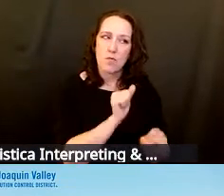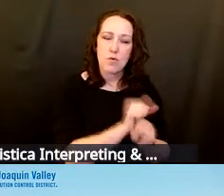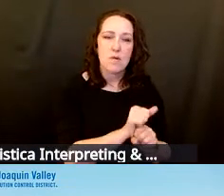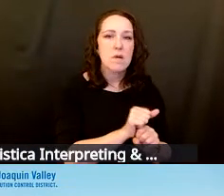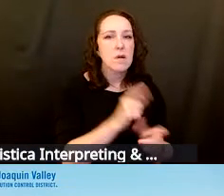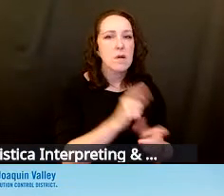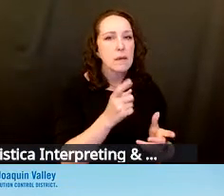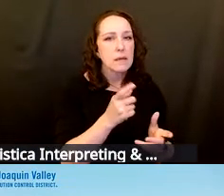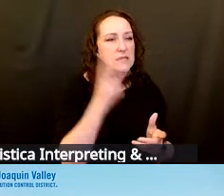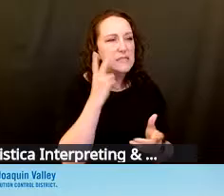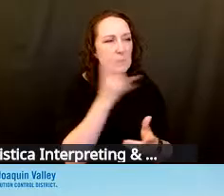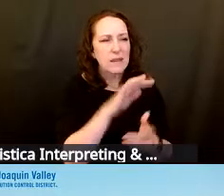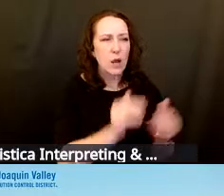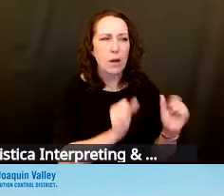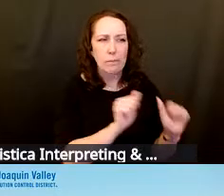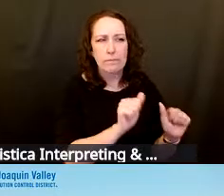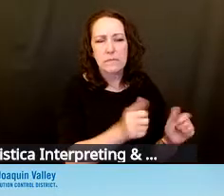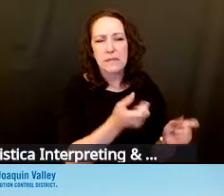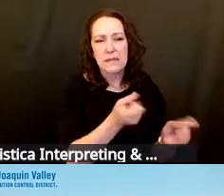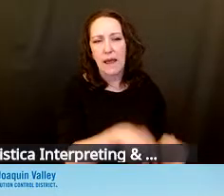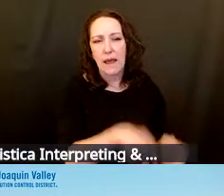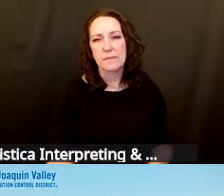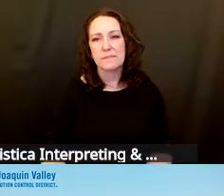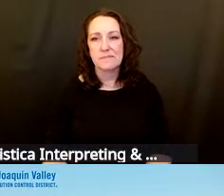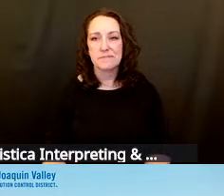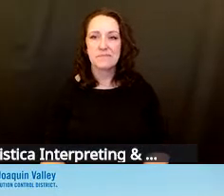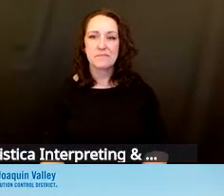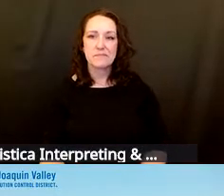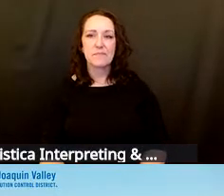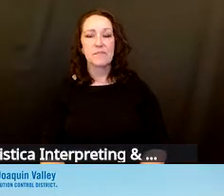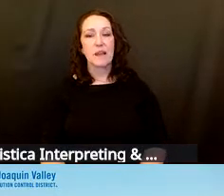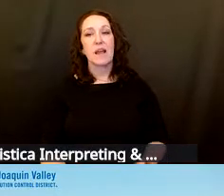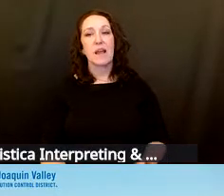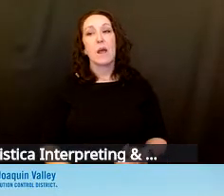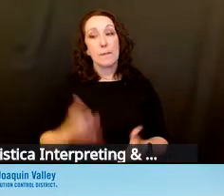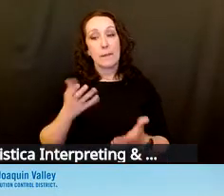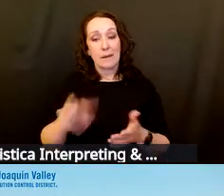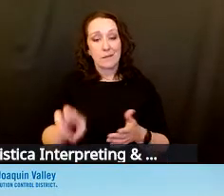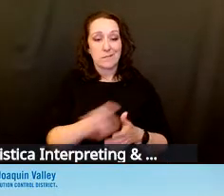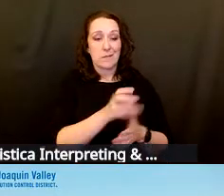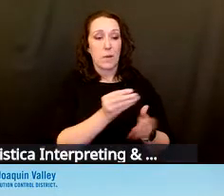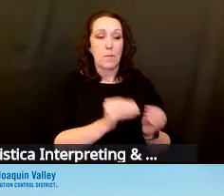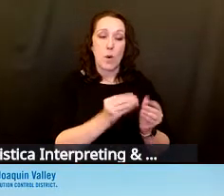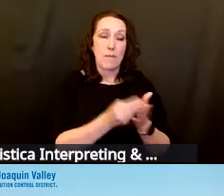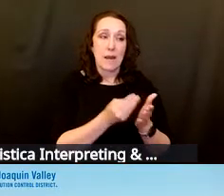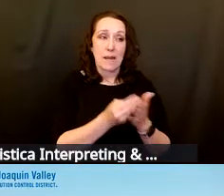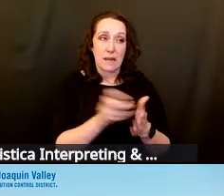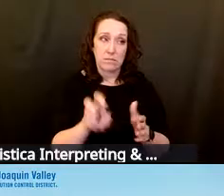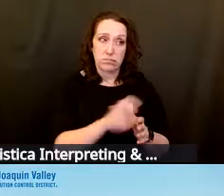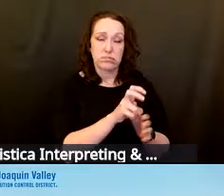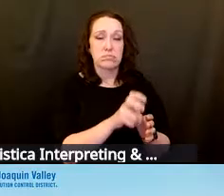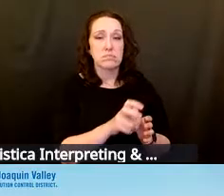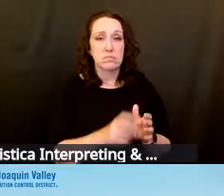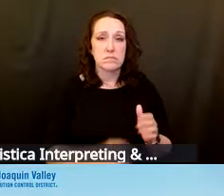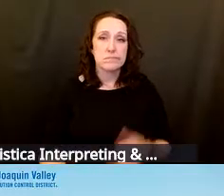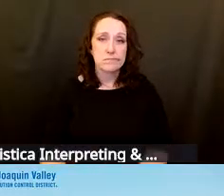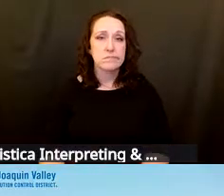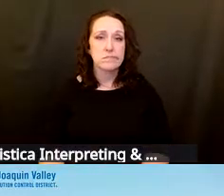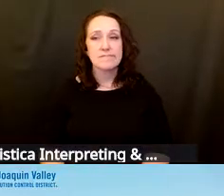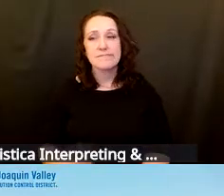see what their capacity is. Because we could be reallocating more money to it. Yeah, I think so. Okay, thank